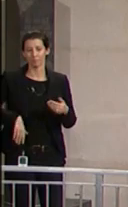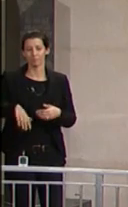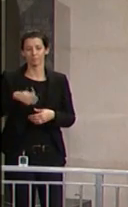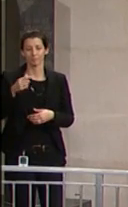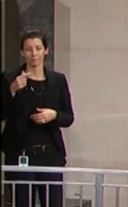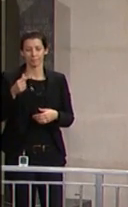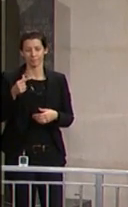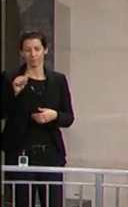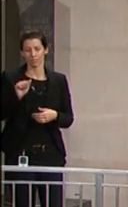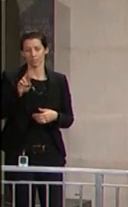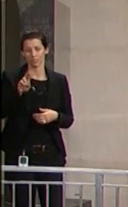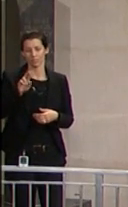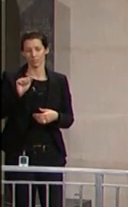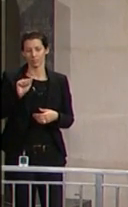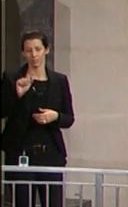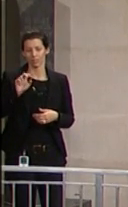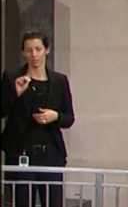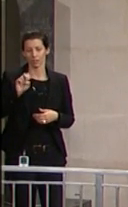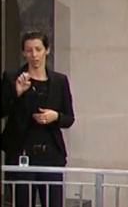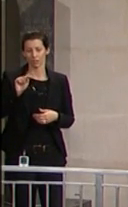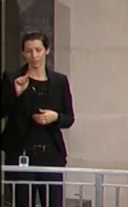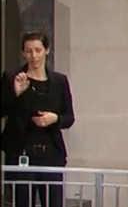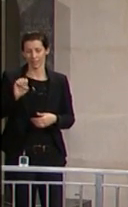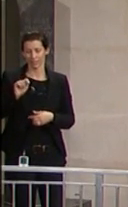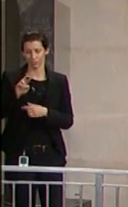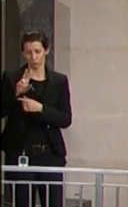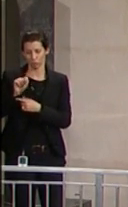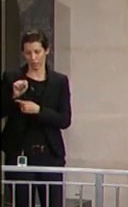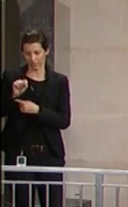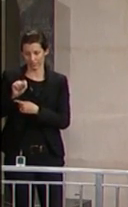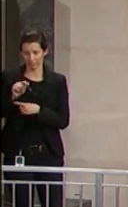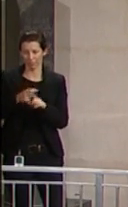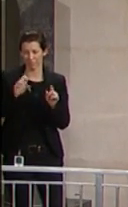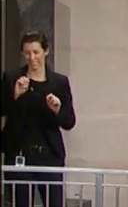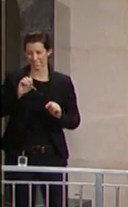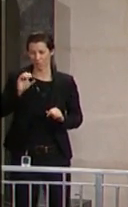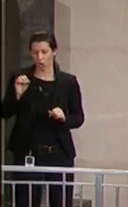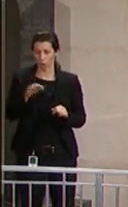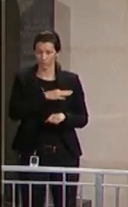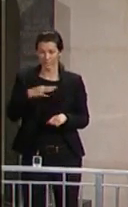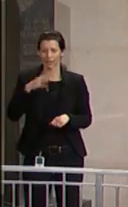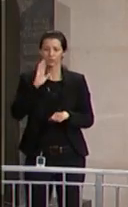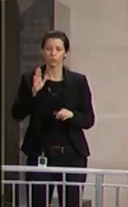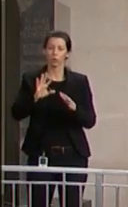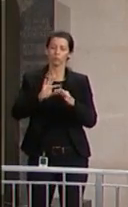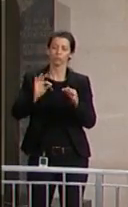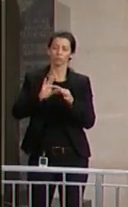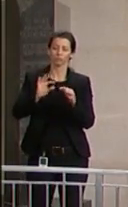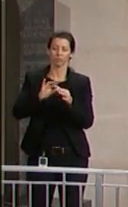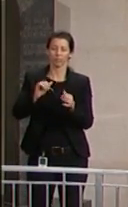Assistant Director for Affirmative Employment, JMD EEO staff, to provide the program's closing remarks.